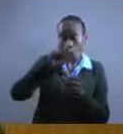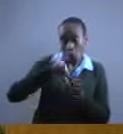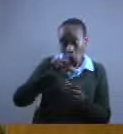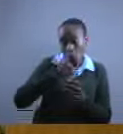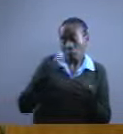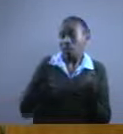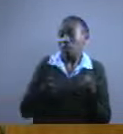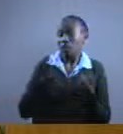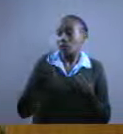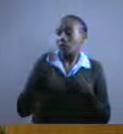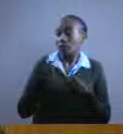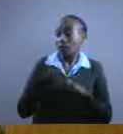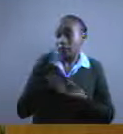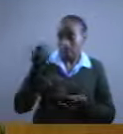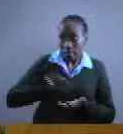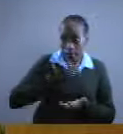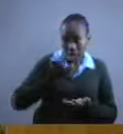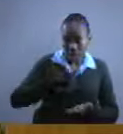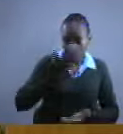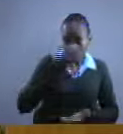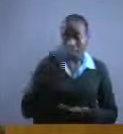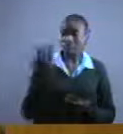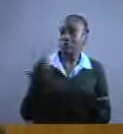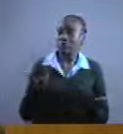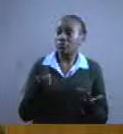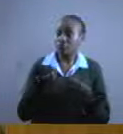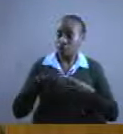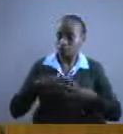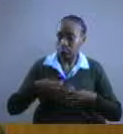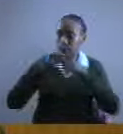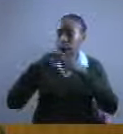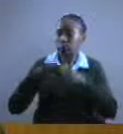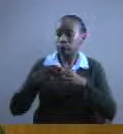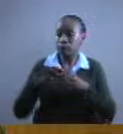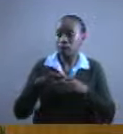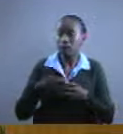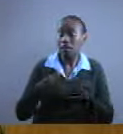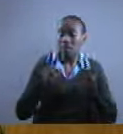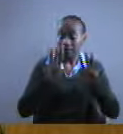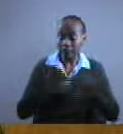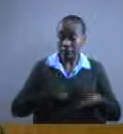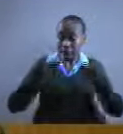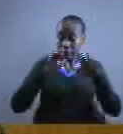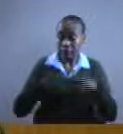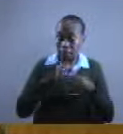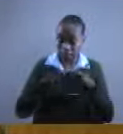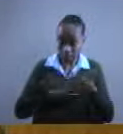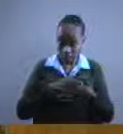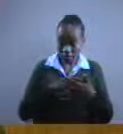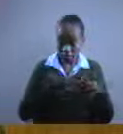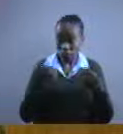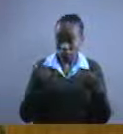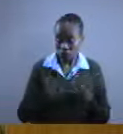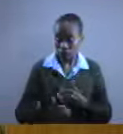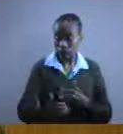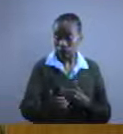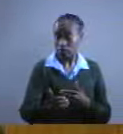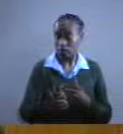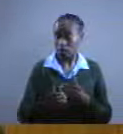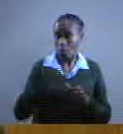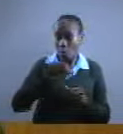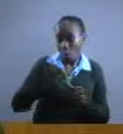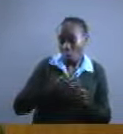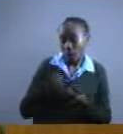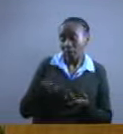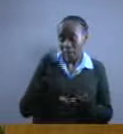gas exploration and production. Since the inception of the 10th schedule, a growing number of oil and gas exploration